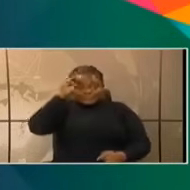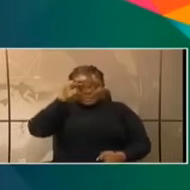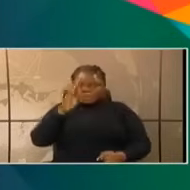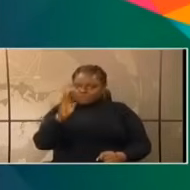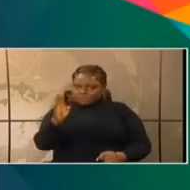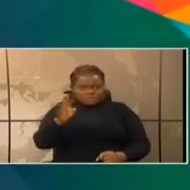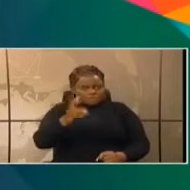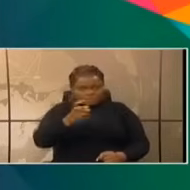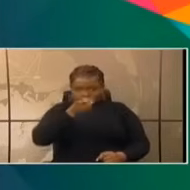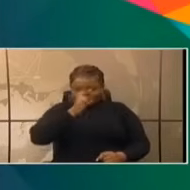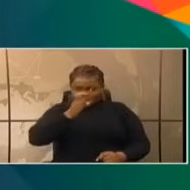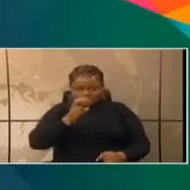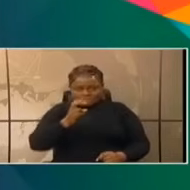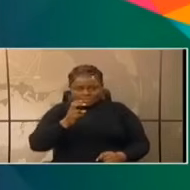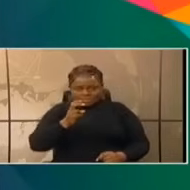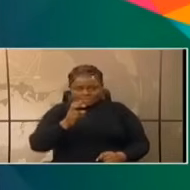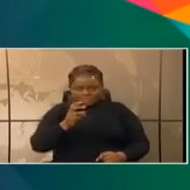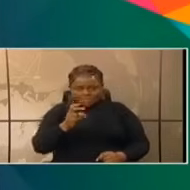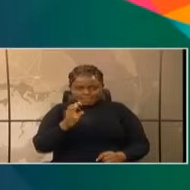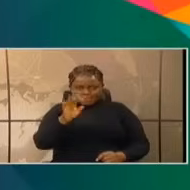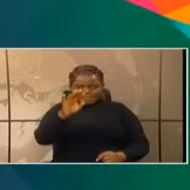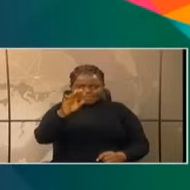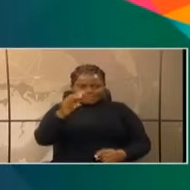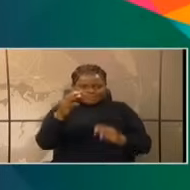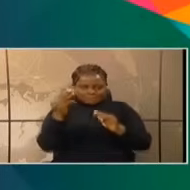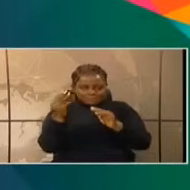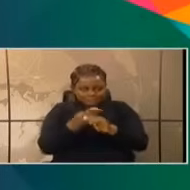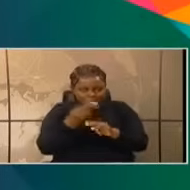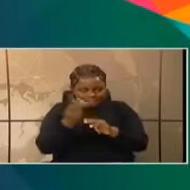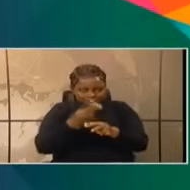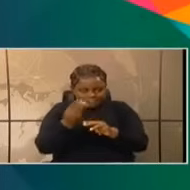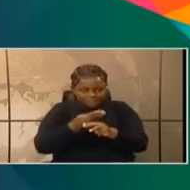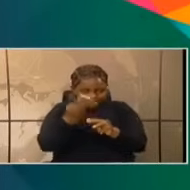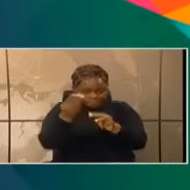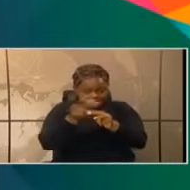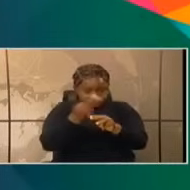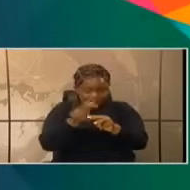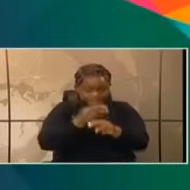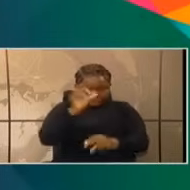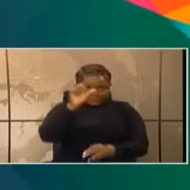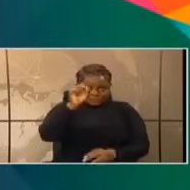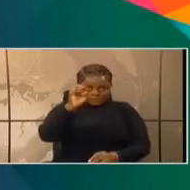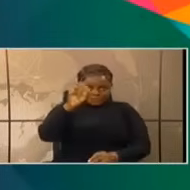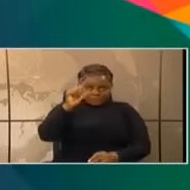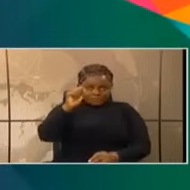Sarge. Oh, mathematical set, a Ministry of Education, so Makotono, mathematical set in a way.